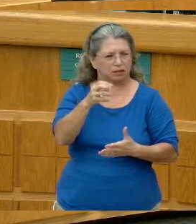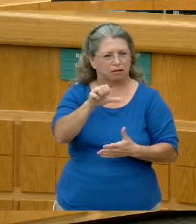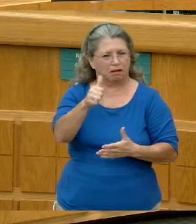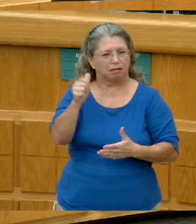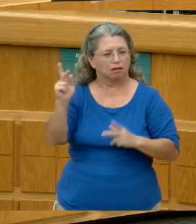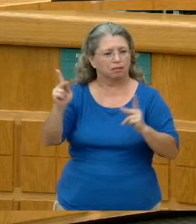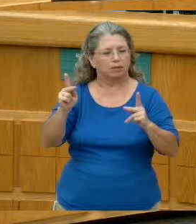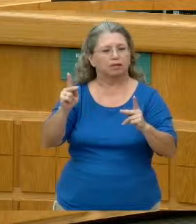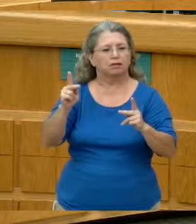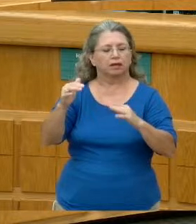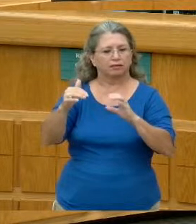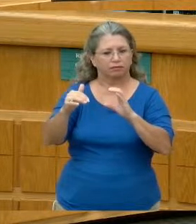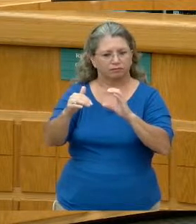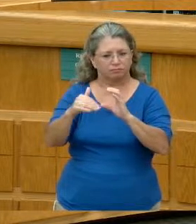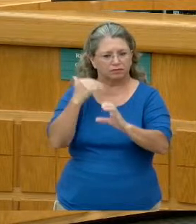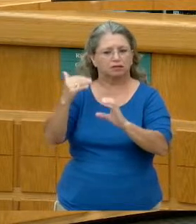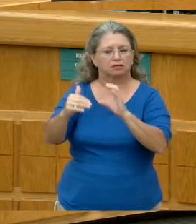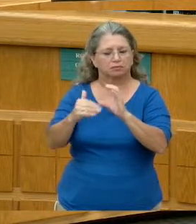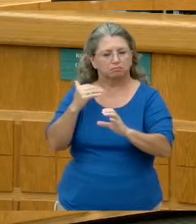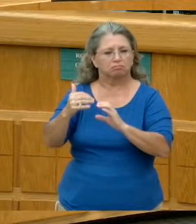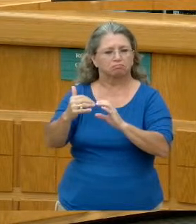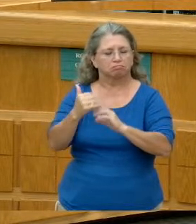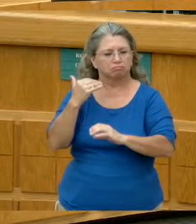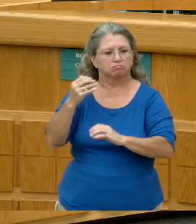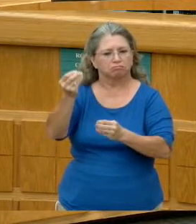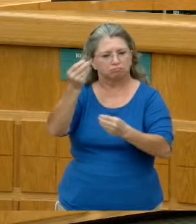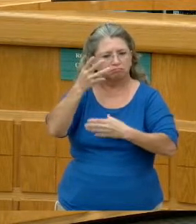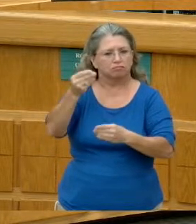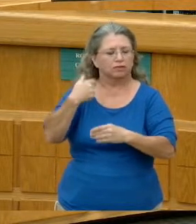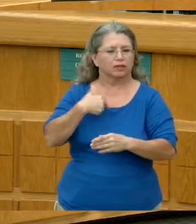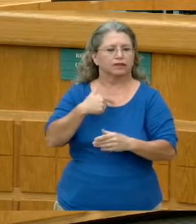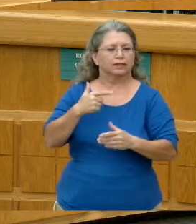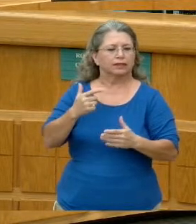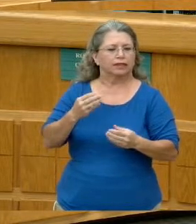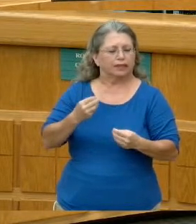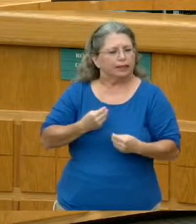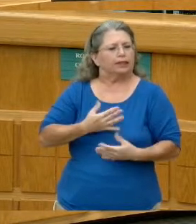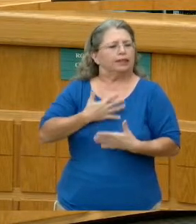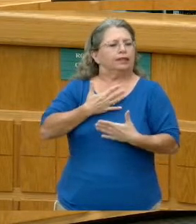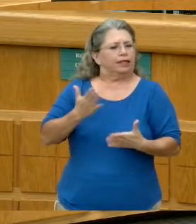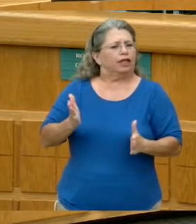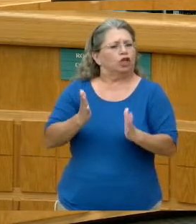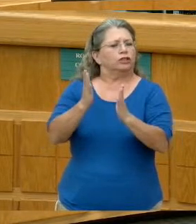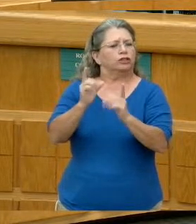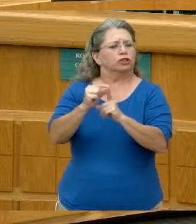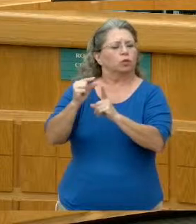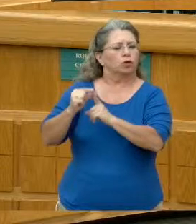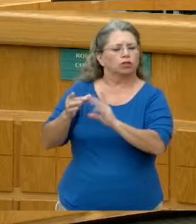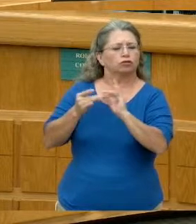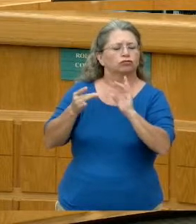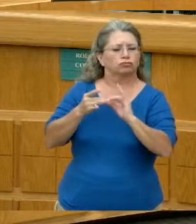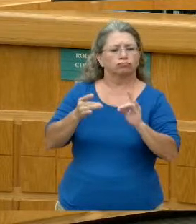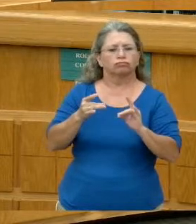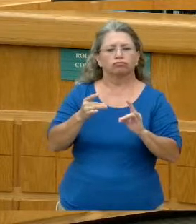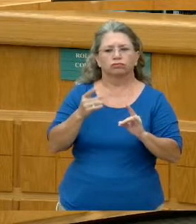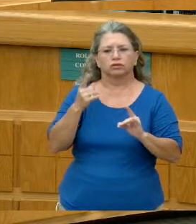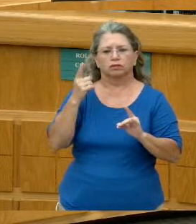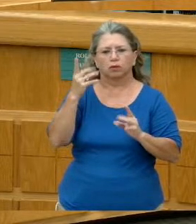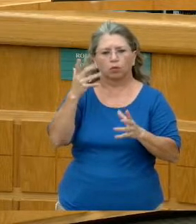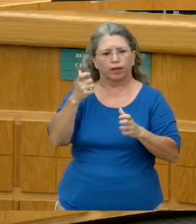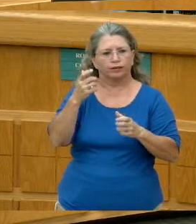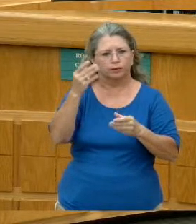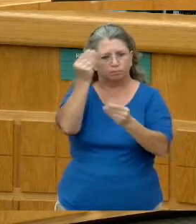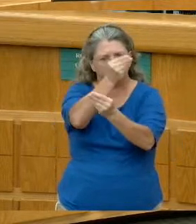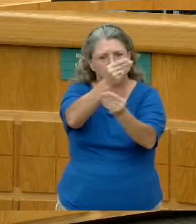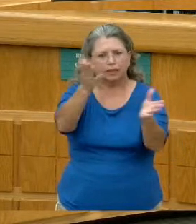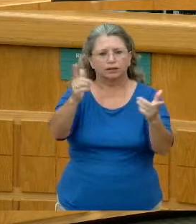sent encouraging words to me to be passed on to the community. And he sent me a video over the weekend that I thought would be good